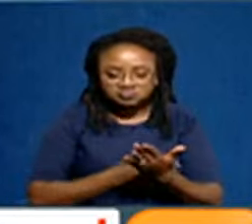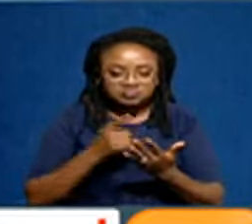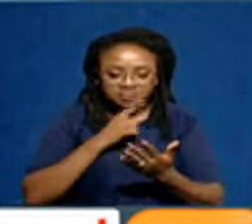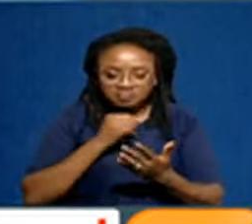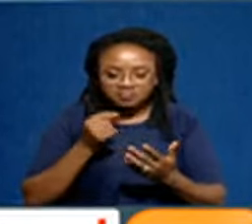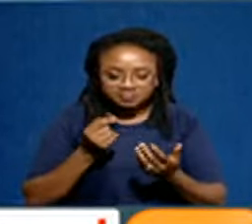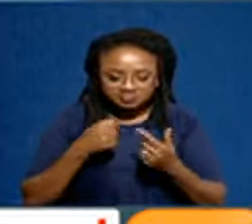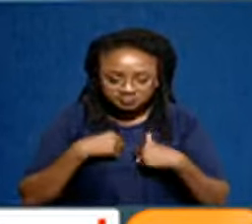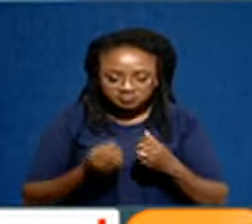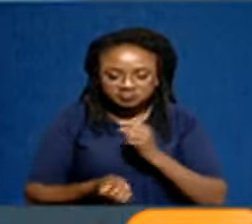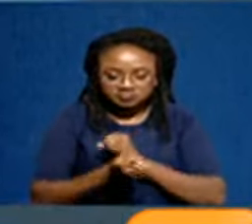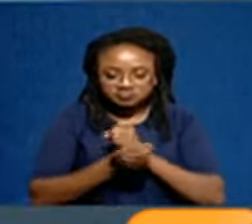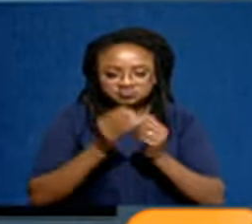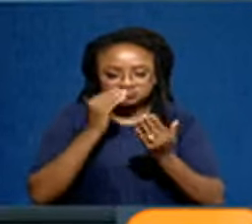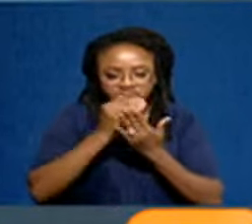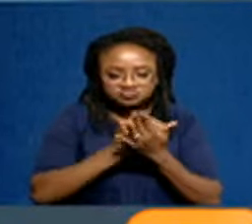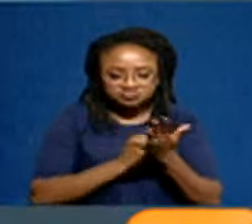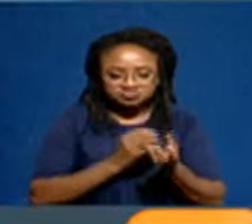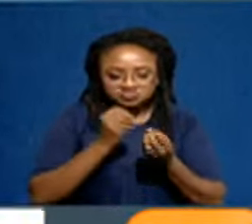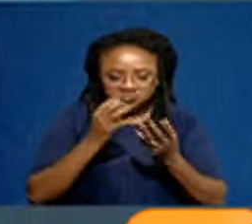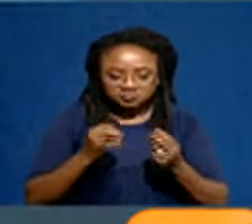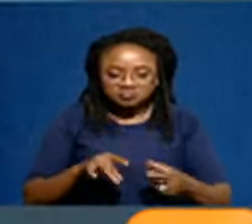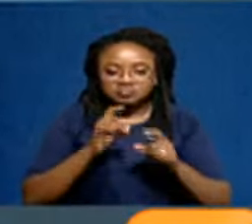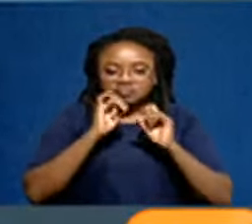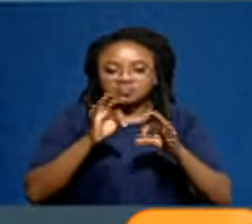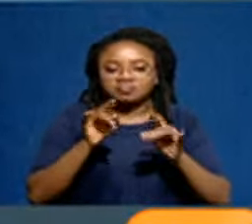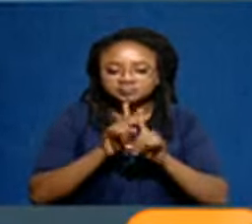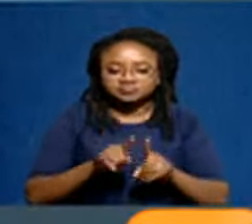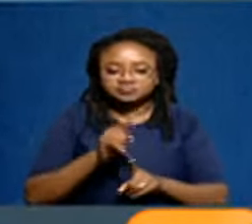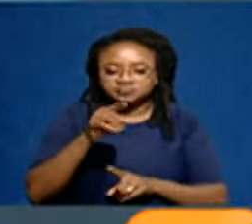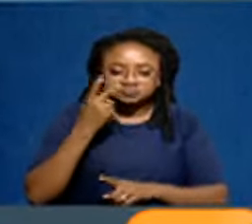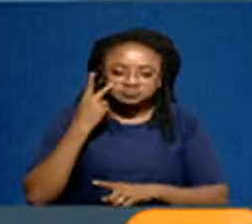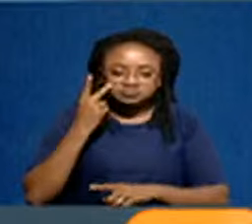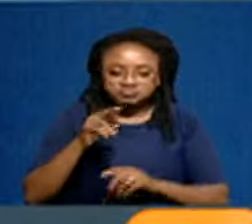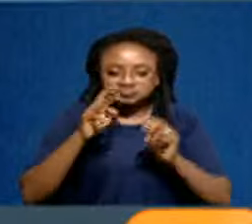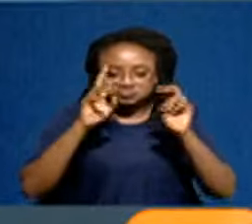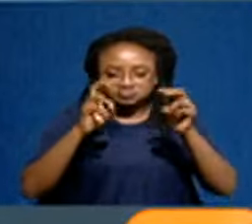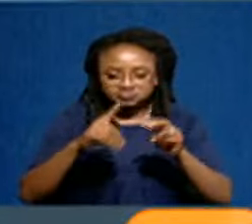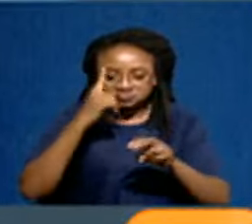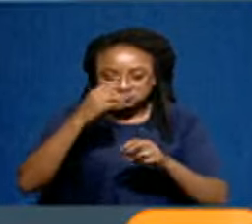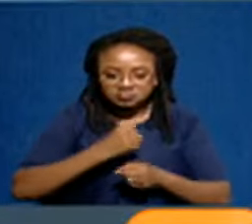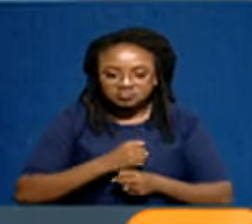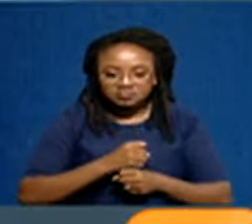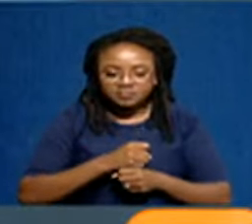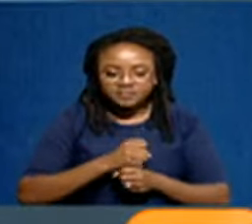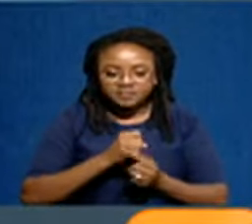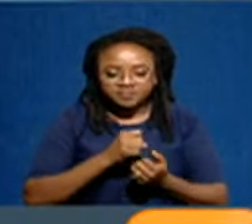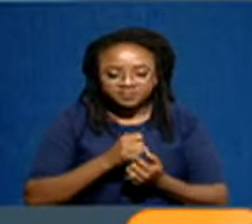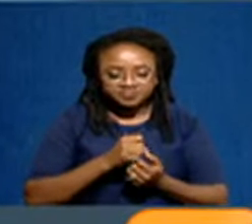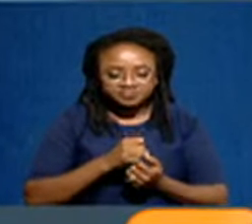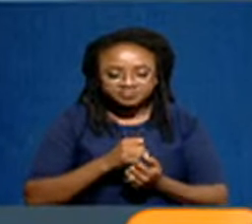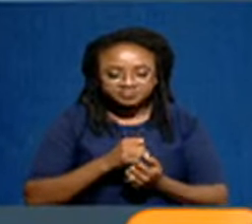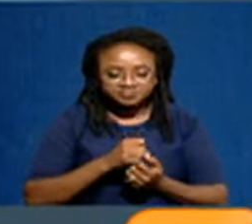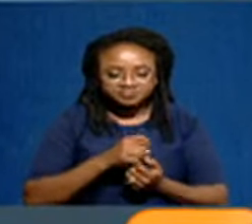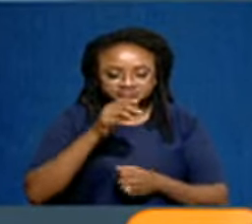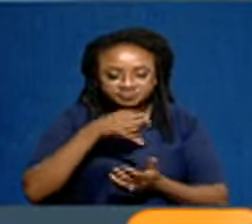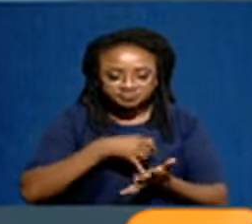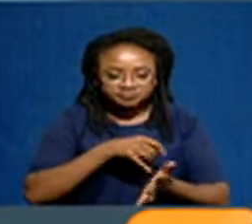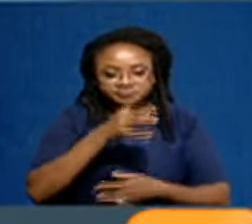have been promoted. Yes. If you look at the issues that they talked about of releasing doctors in the CBA to go